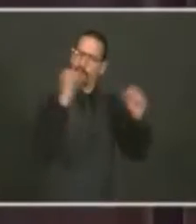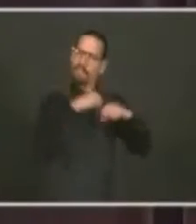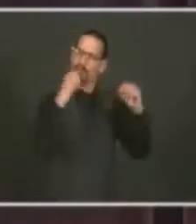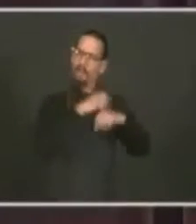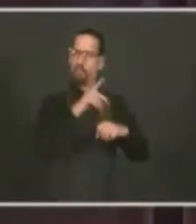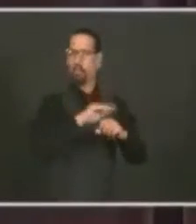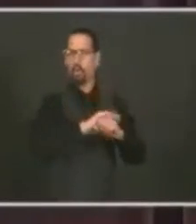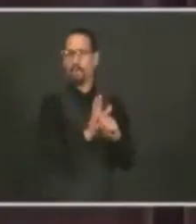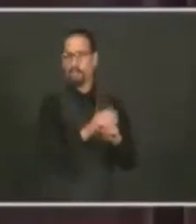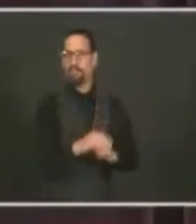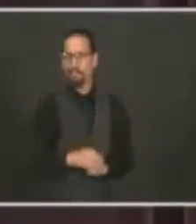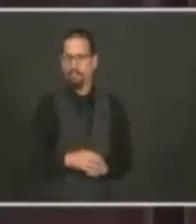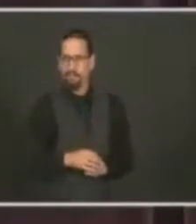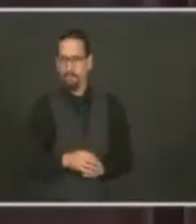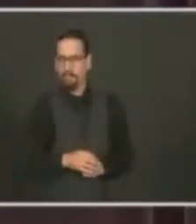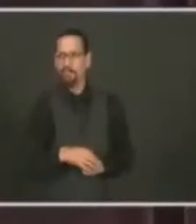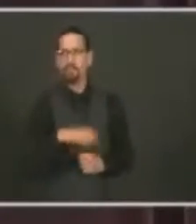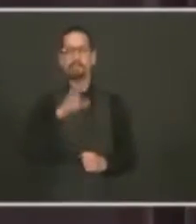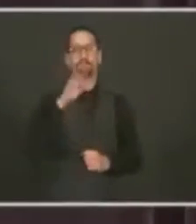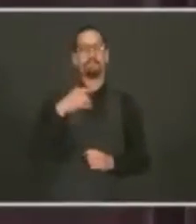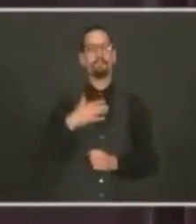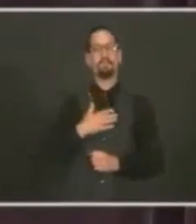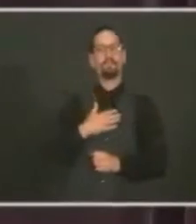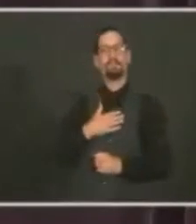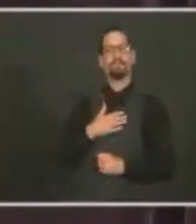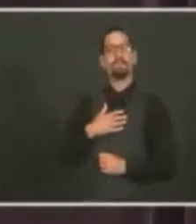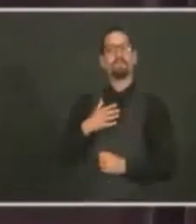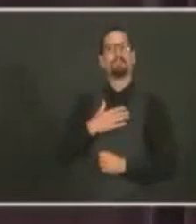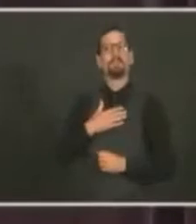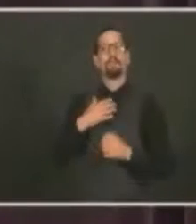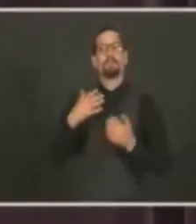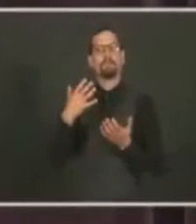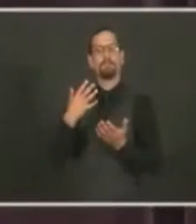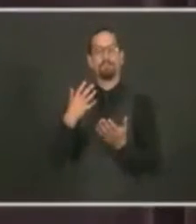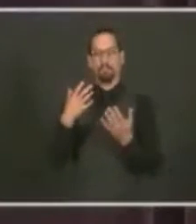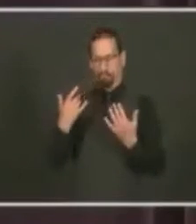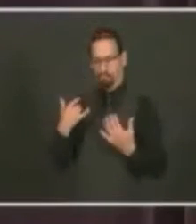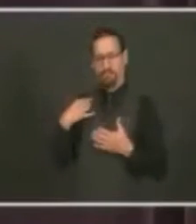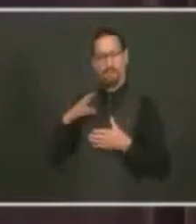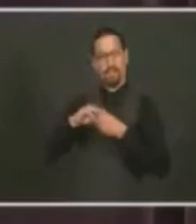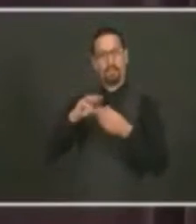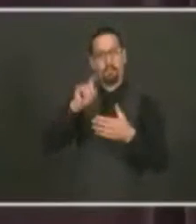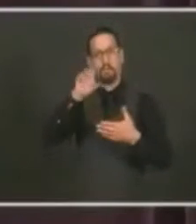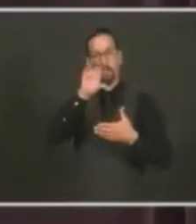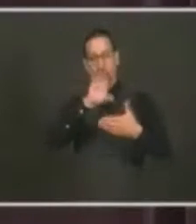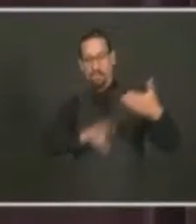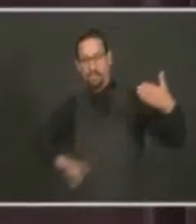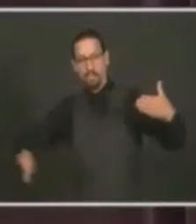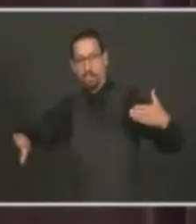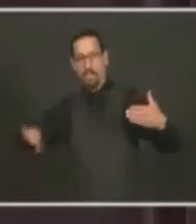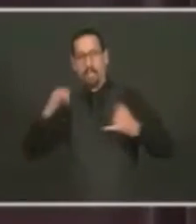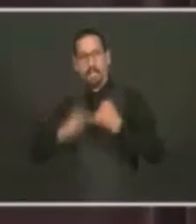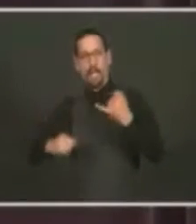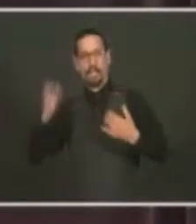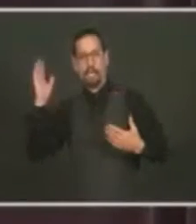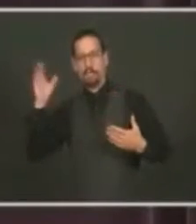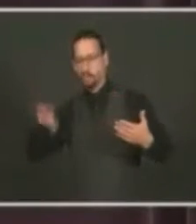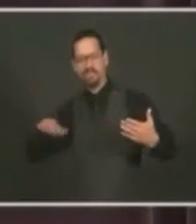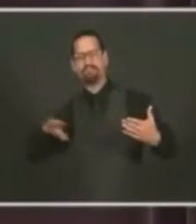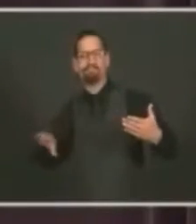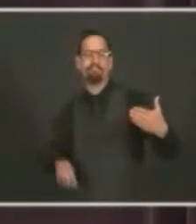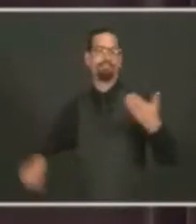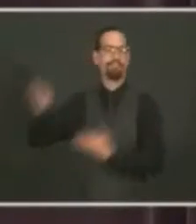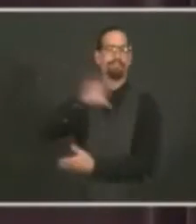case investigations, but I want to get into that now because it's directly relevant to what the governor was discussing